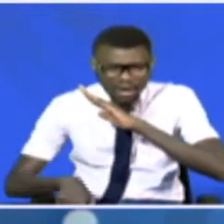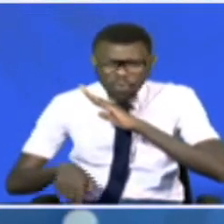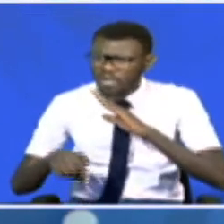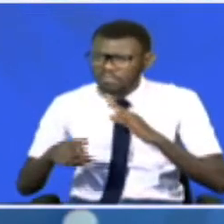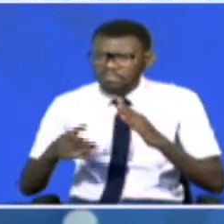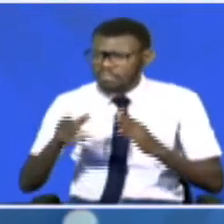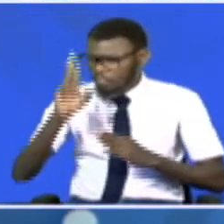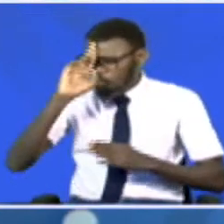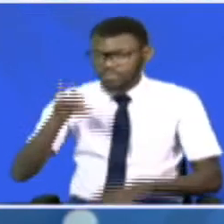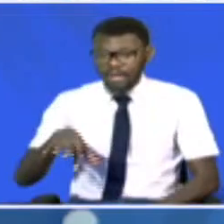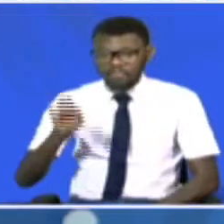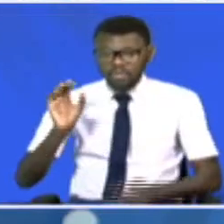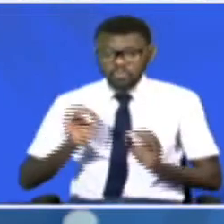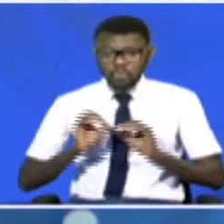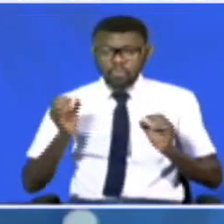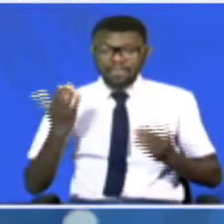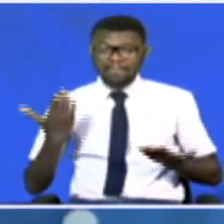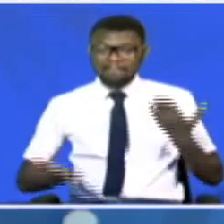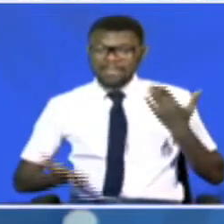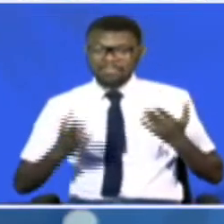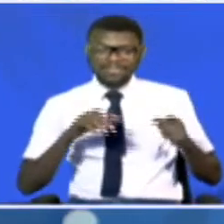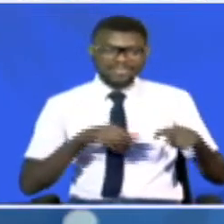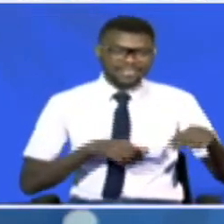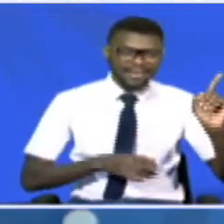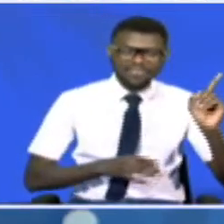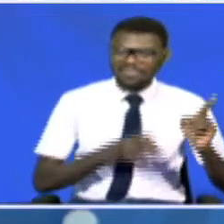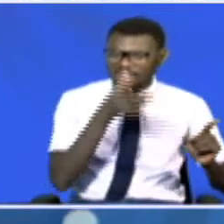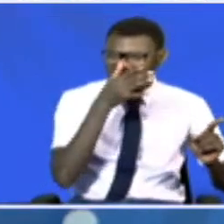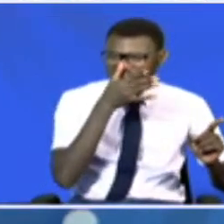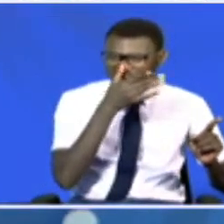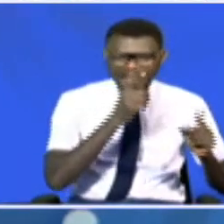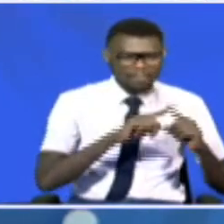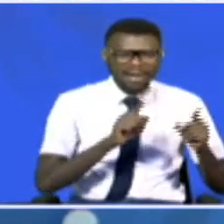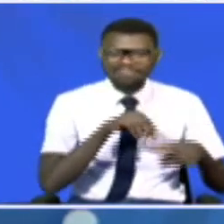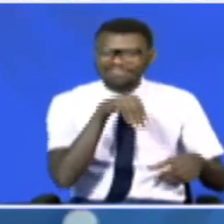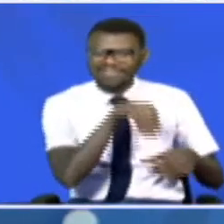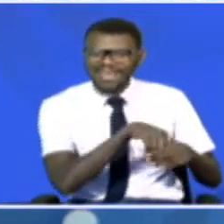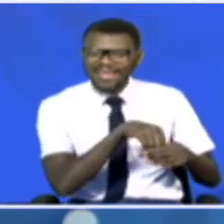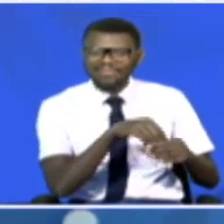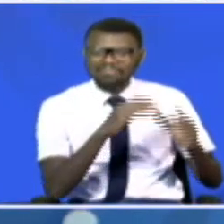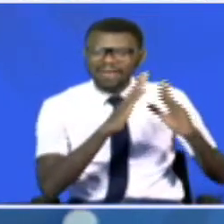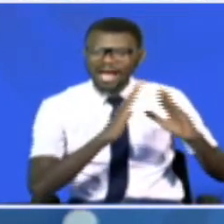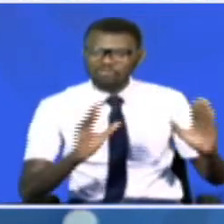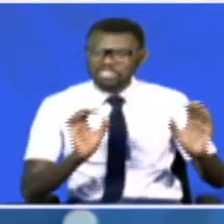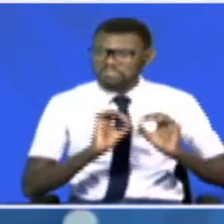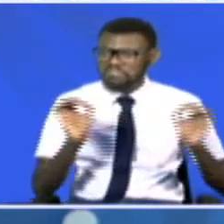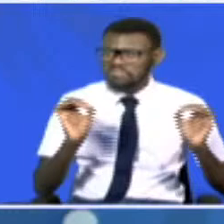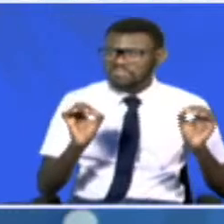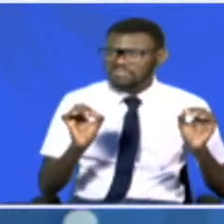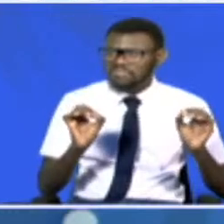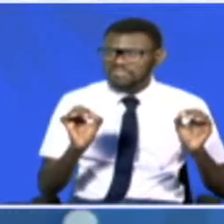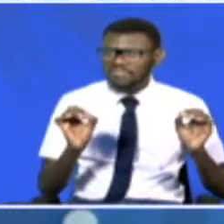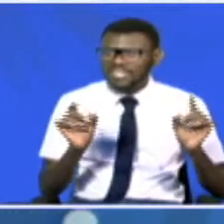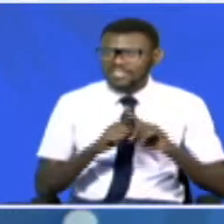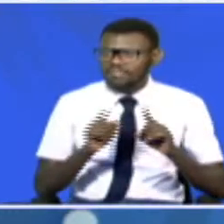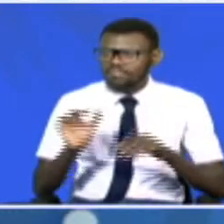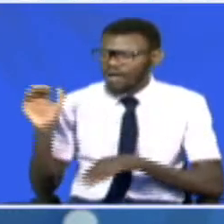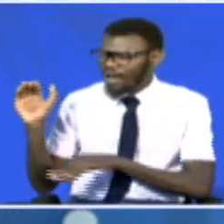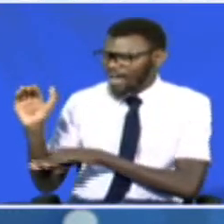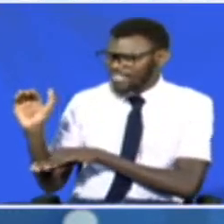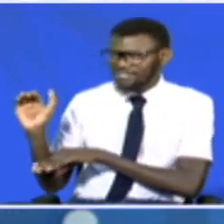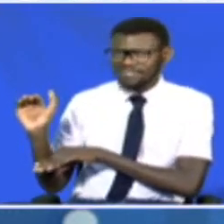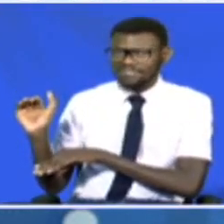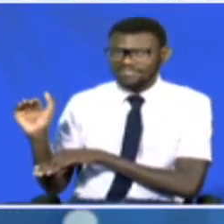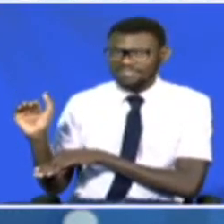Or did he lie that he was in his house the whole time police were searching for him while he was not? We also asked the riddle, what